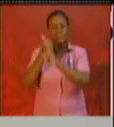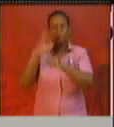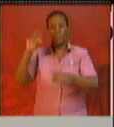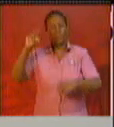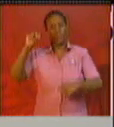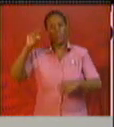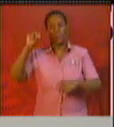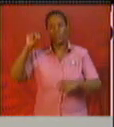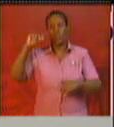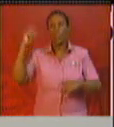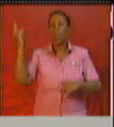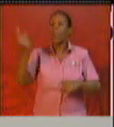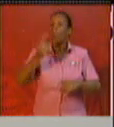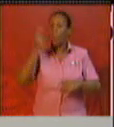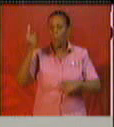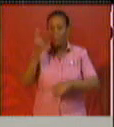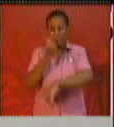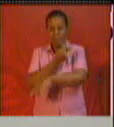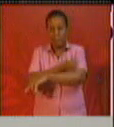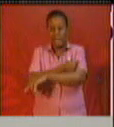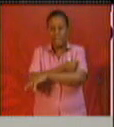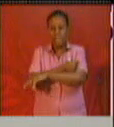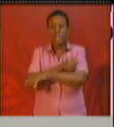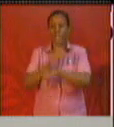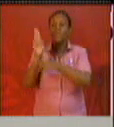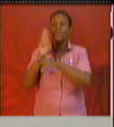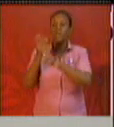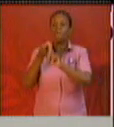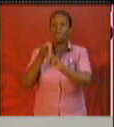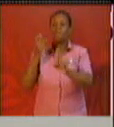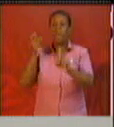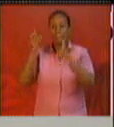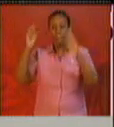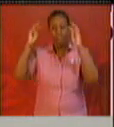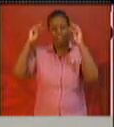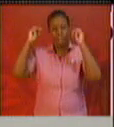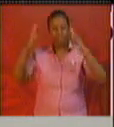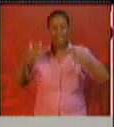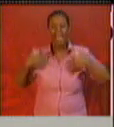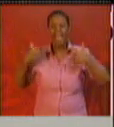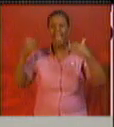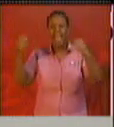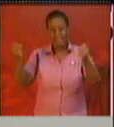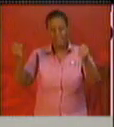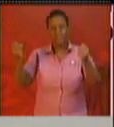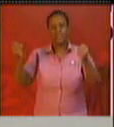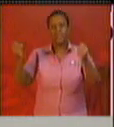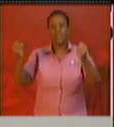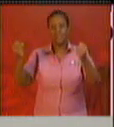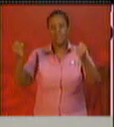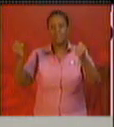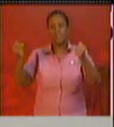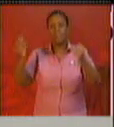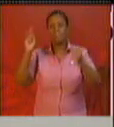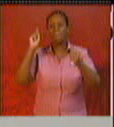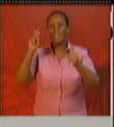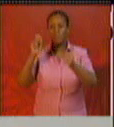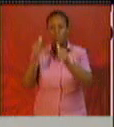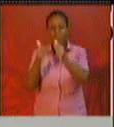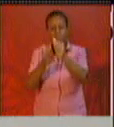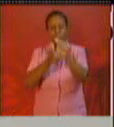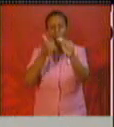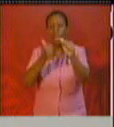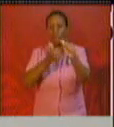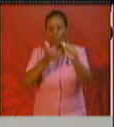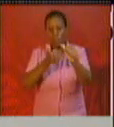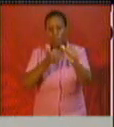distributed will be under the quote-unquote, the supervision, following the same guidelines, reading from the same playbook, receiving the